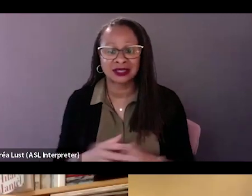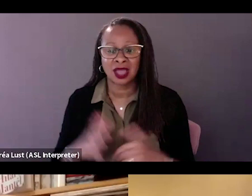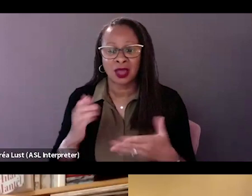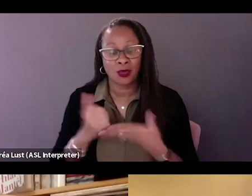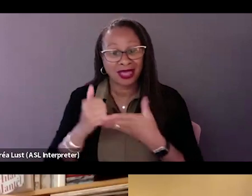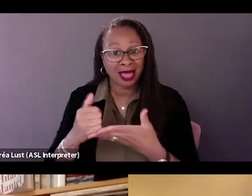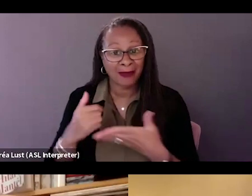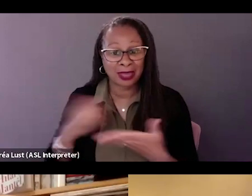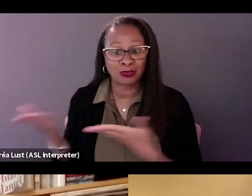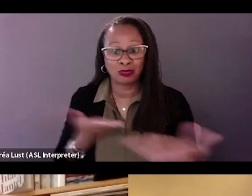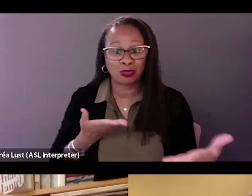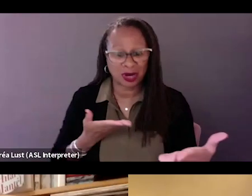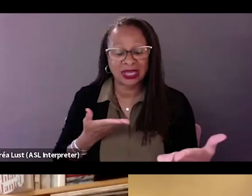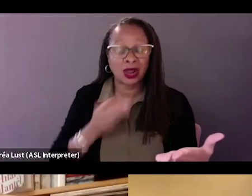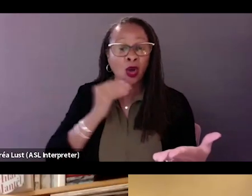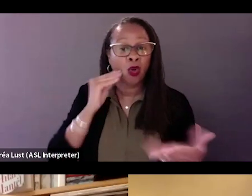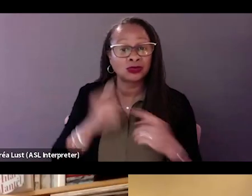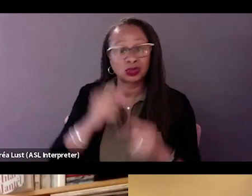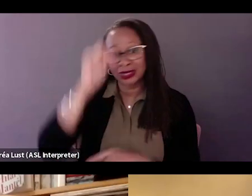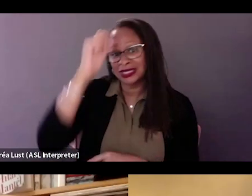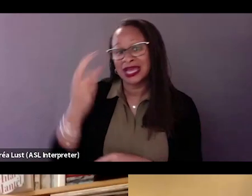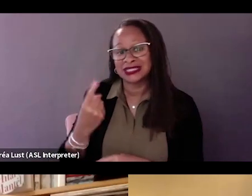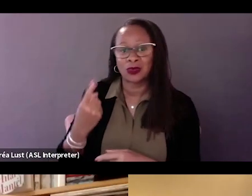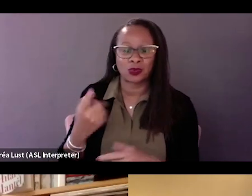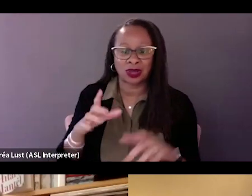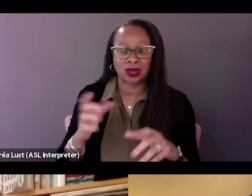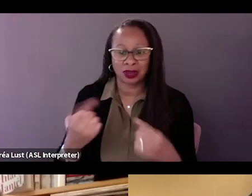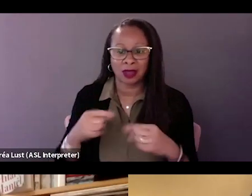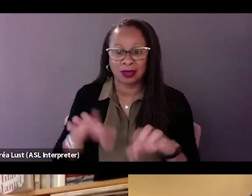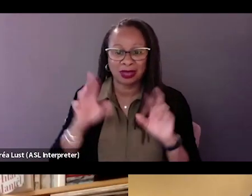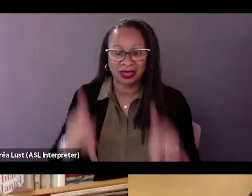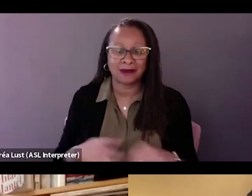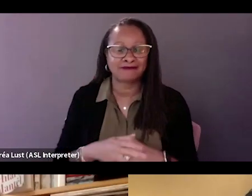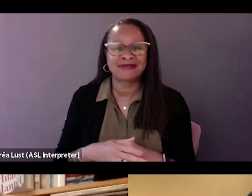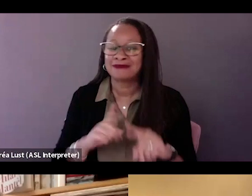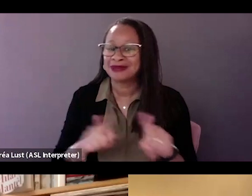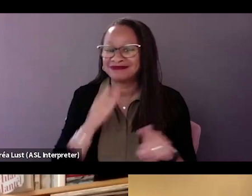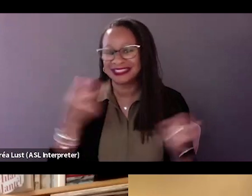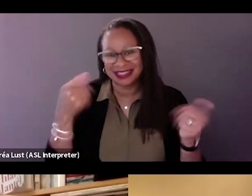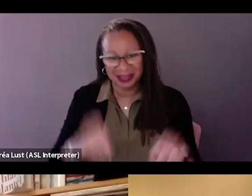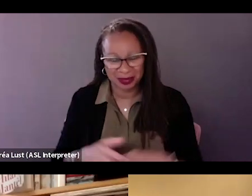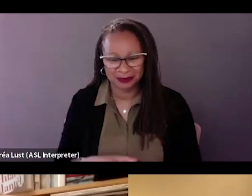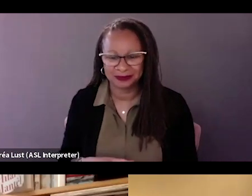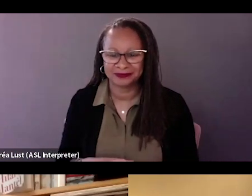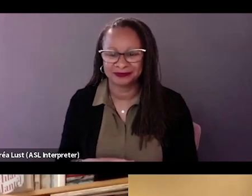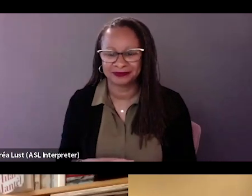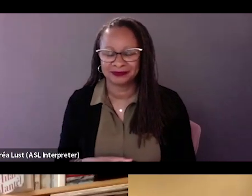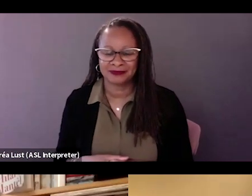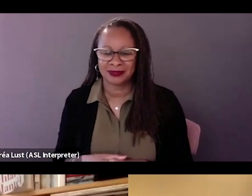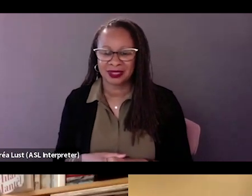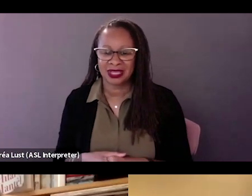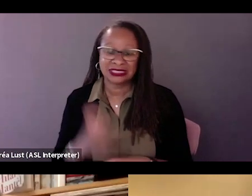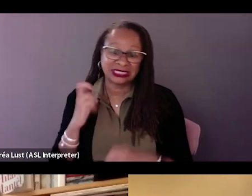me bring the film home in India, and somebody would come and pick it up. Unfortunately, that hasn't happened. It's been